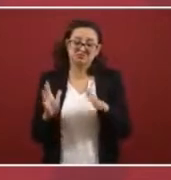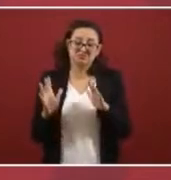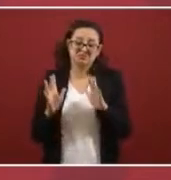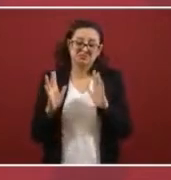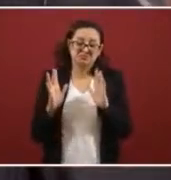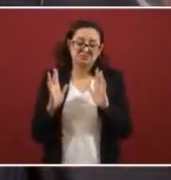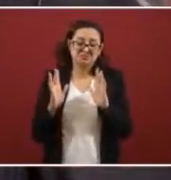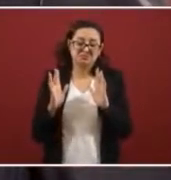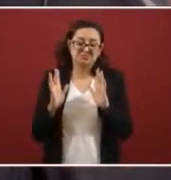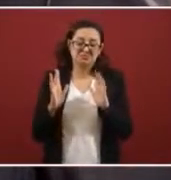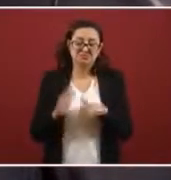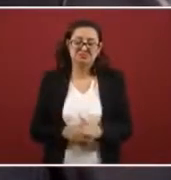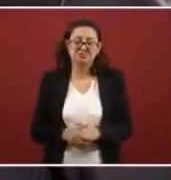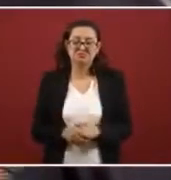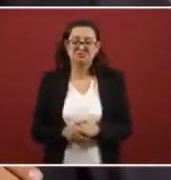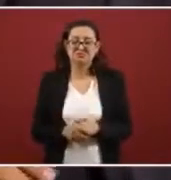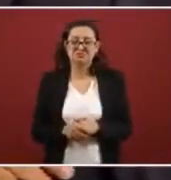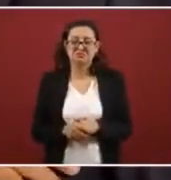why.